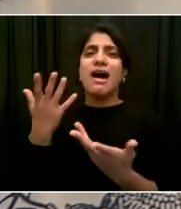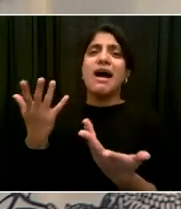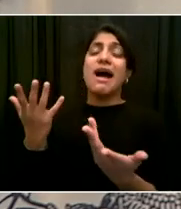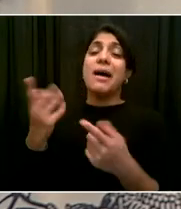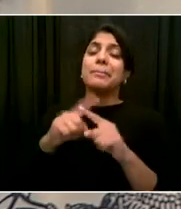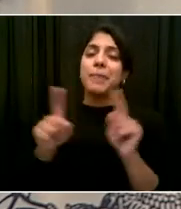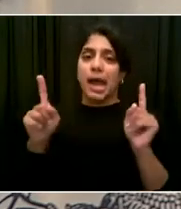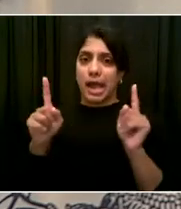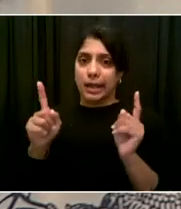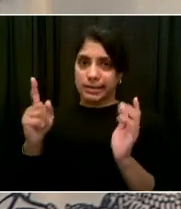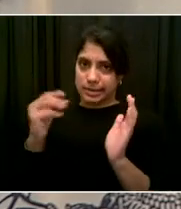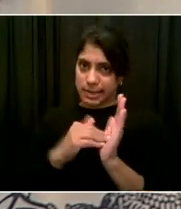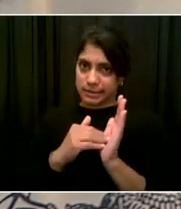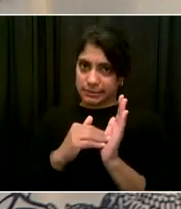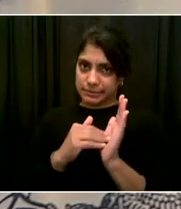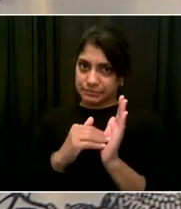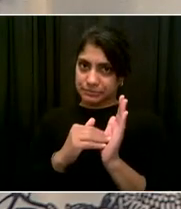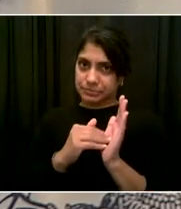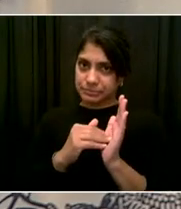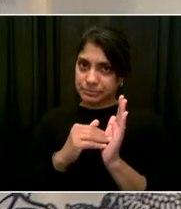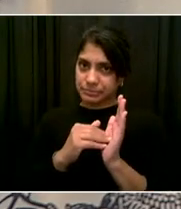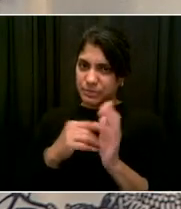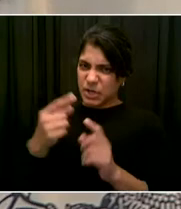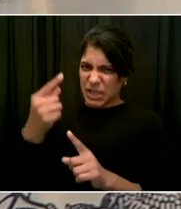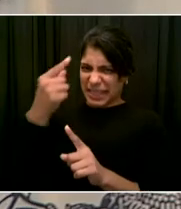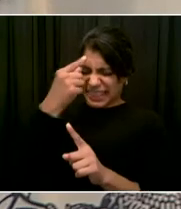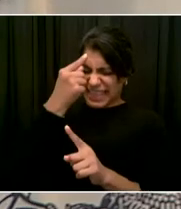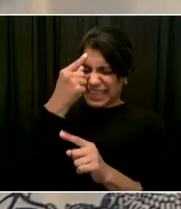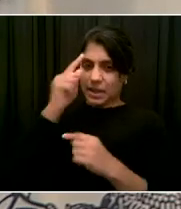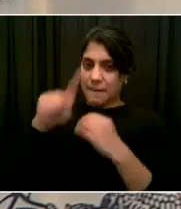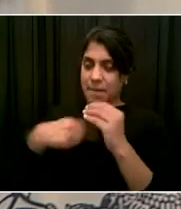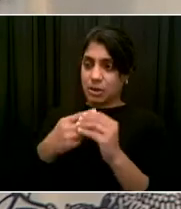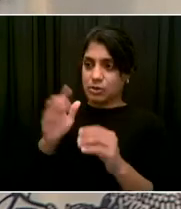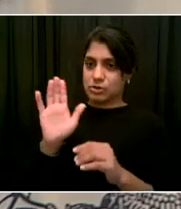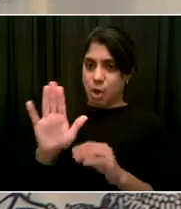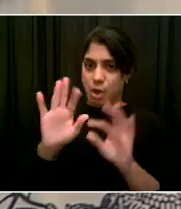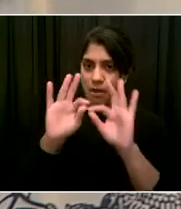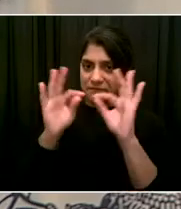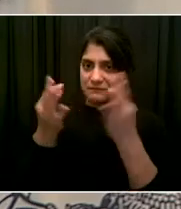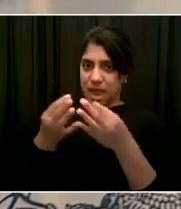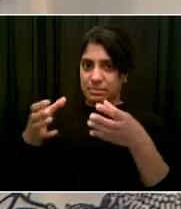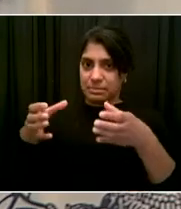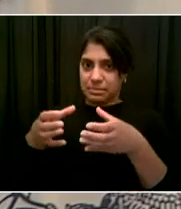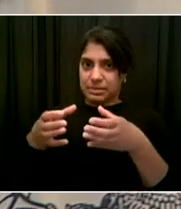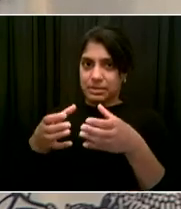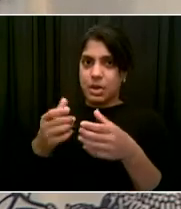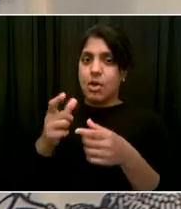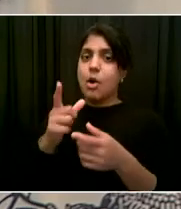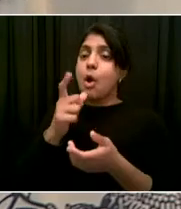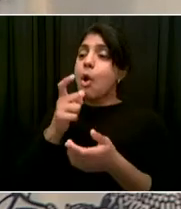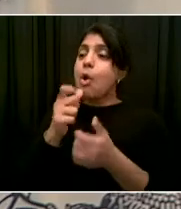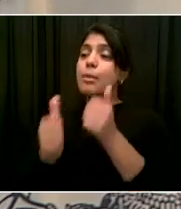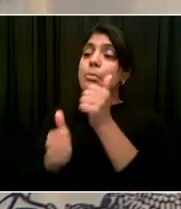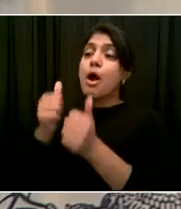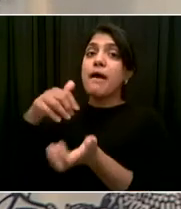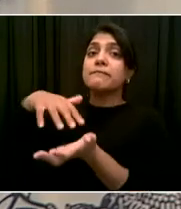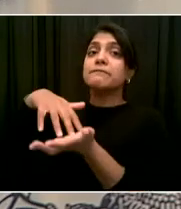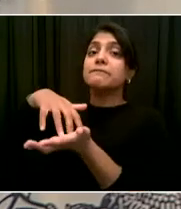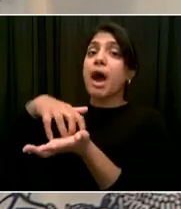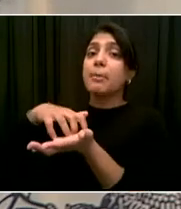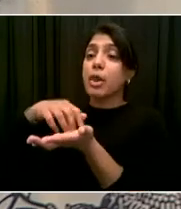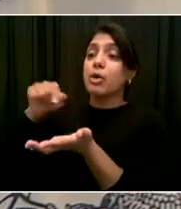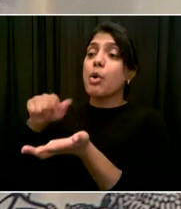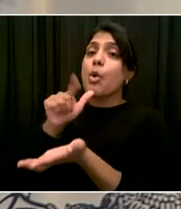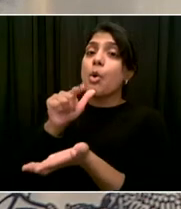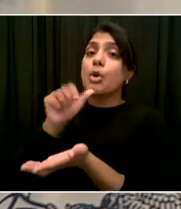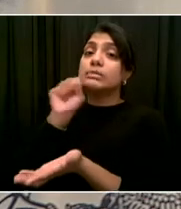think that's the best way to think about it. If you've got folks you're going to see or folks who are traveling who are in those particularly